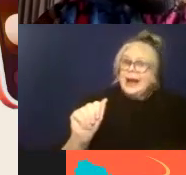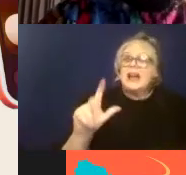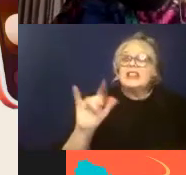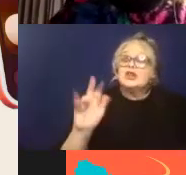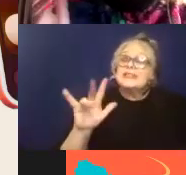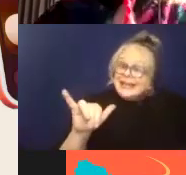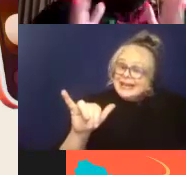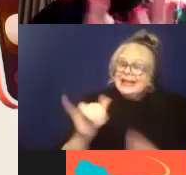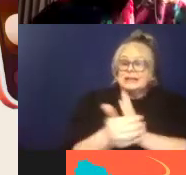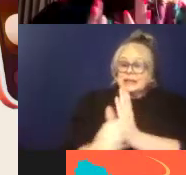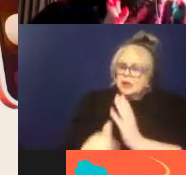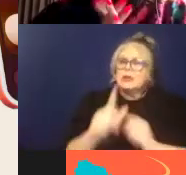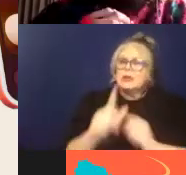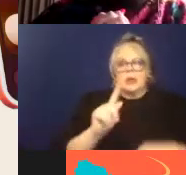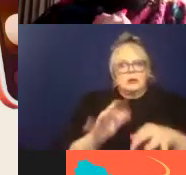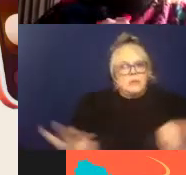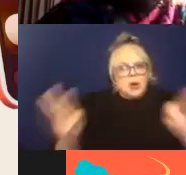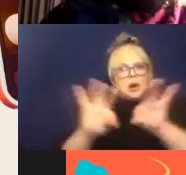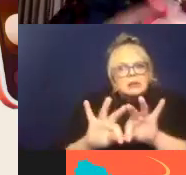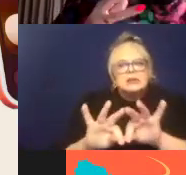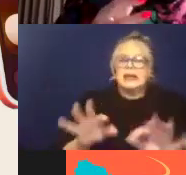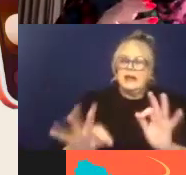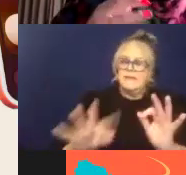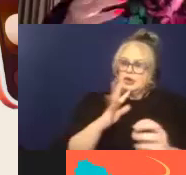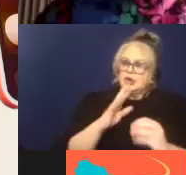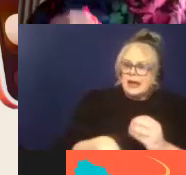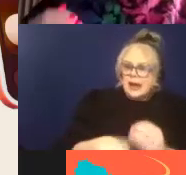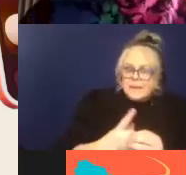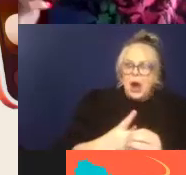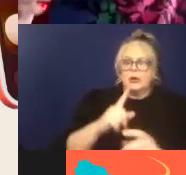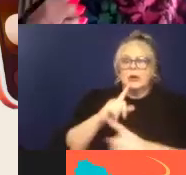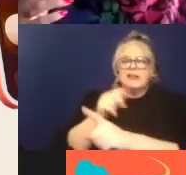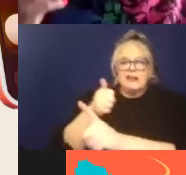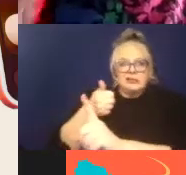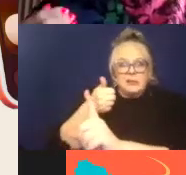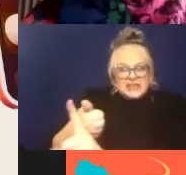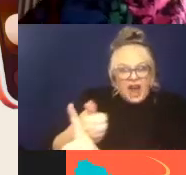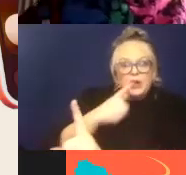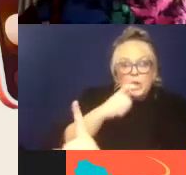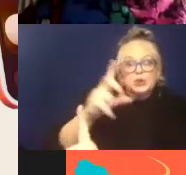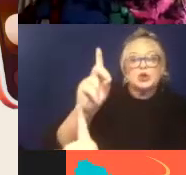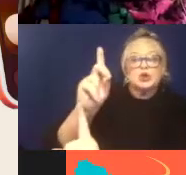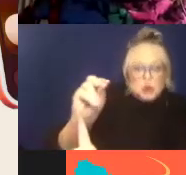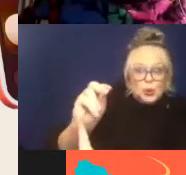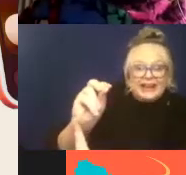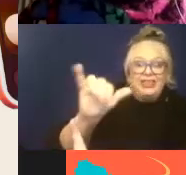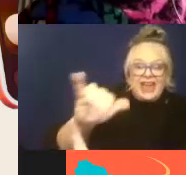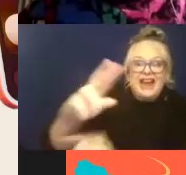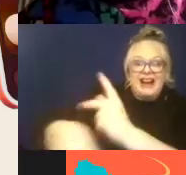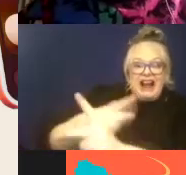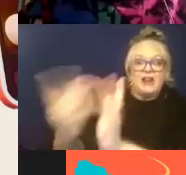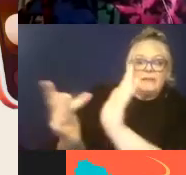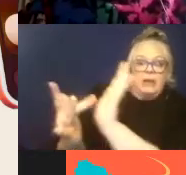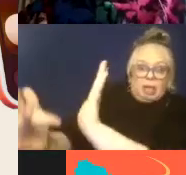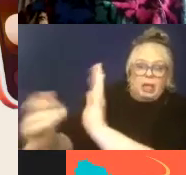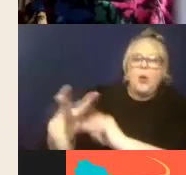or victimization in our target audience. These skills really work on both ends of that spectrum.